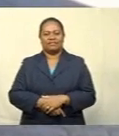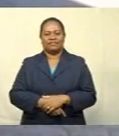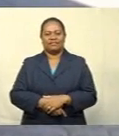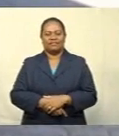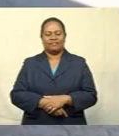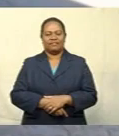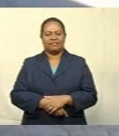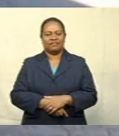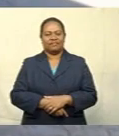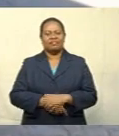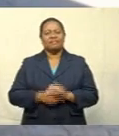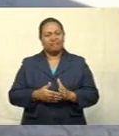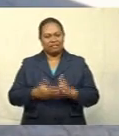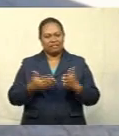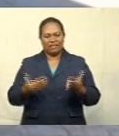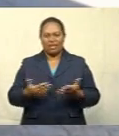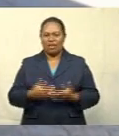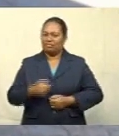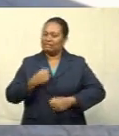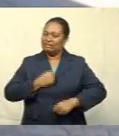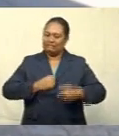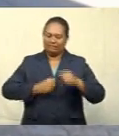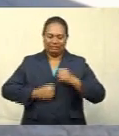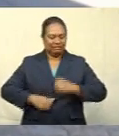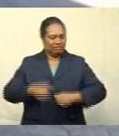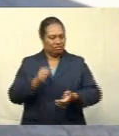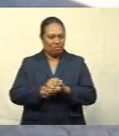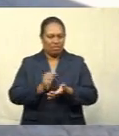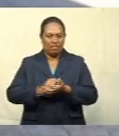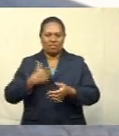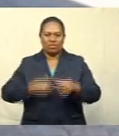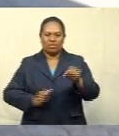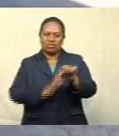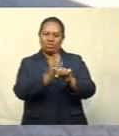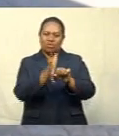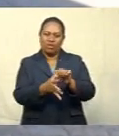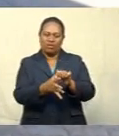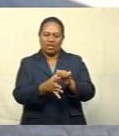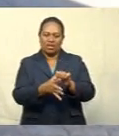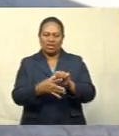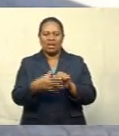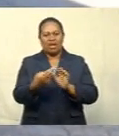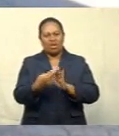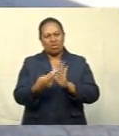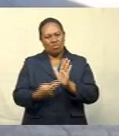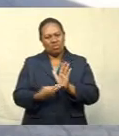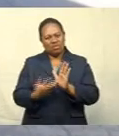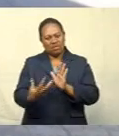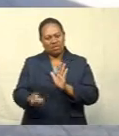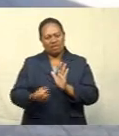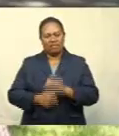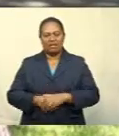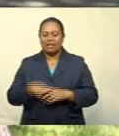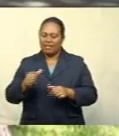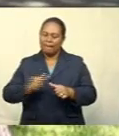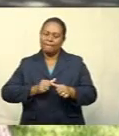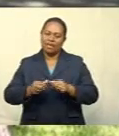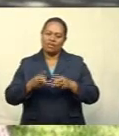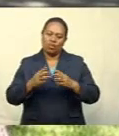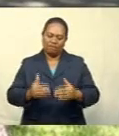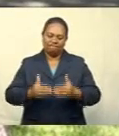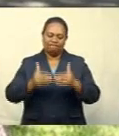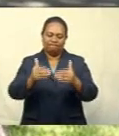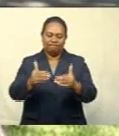we have been going through a lot with these COVID restrictions, and I think this would be a best way forward. So it will